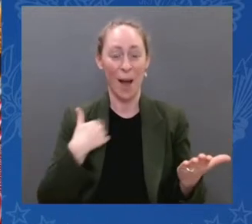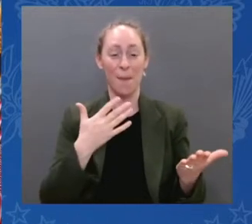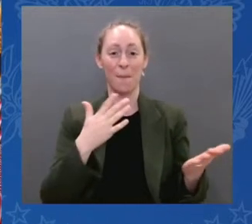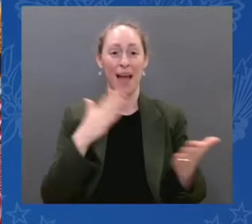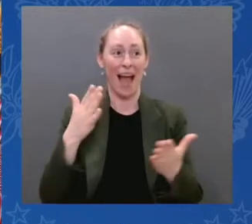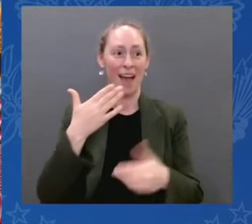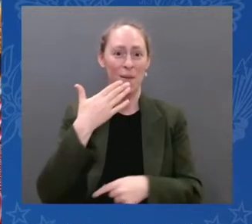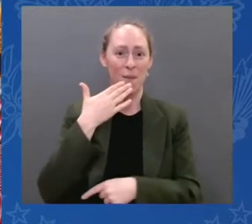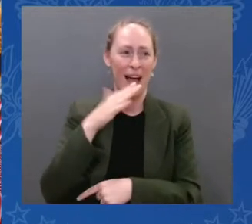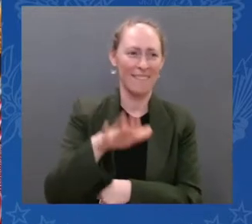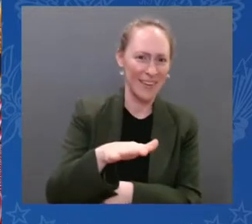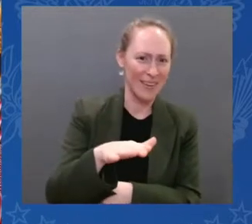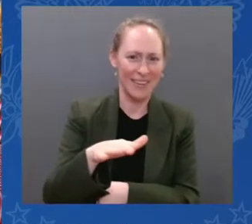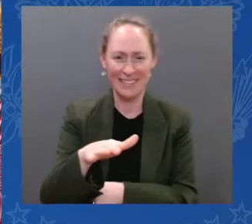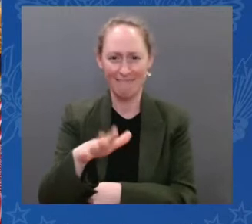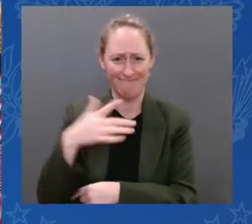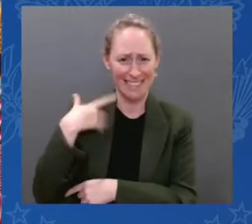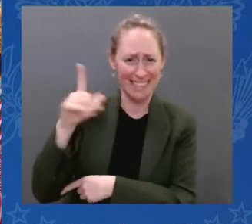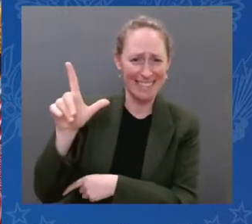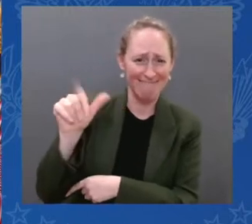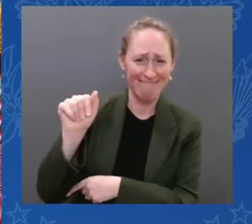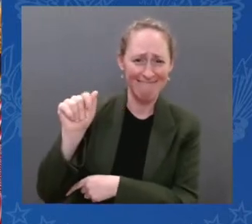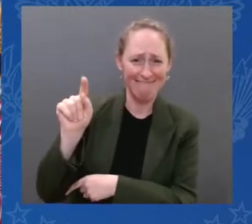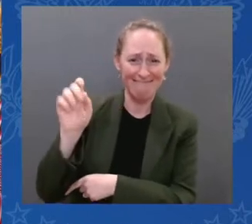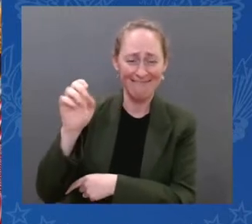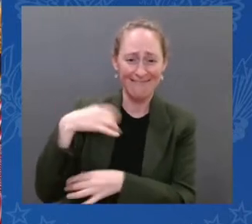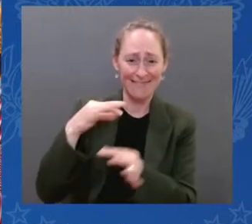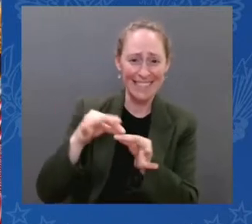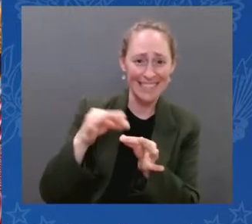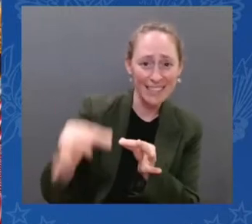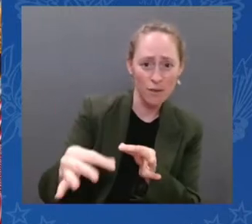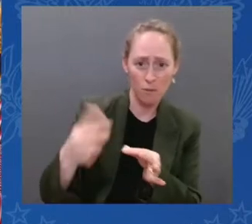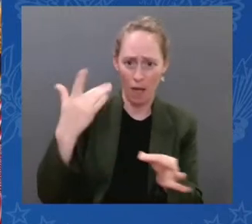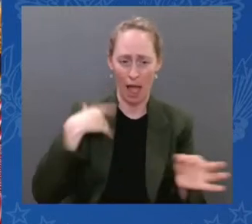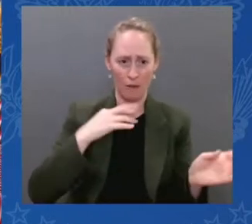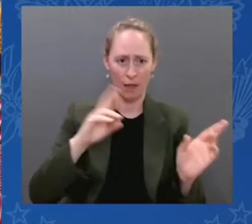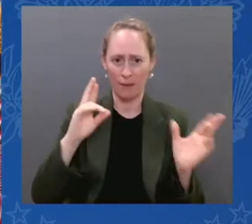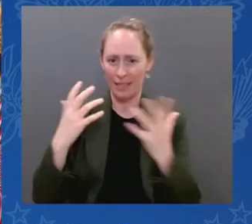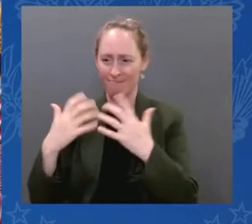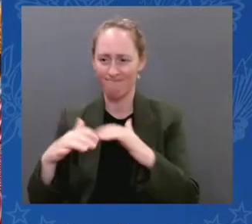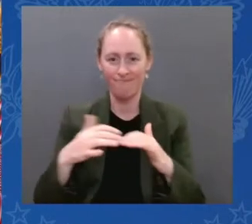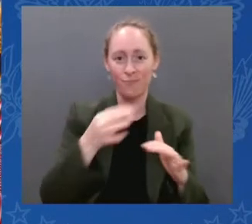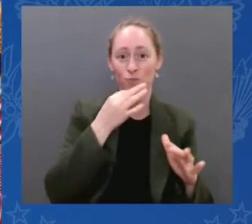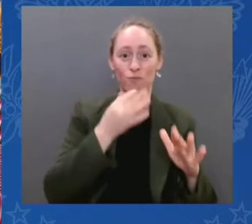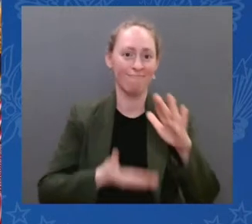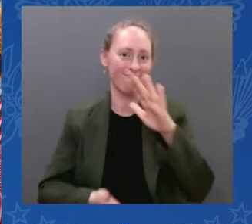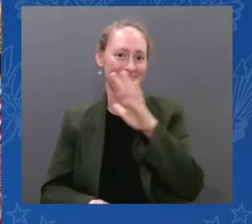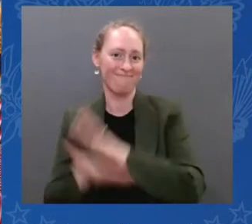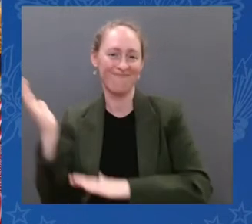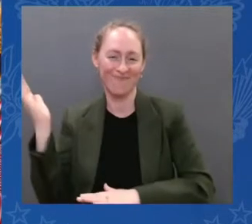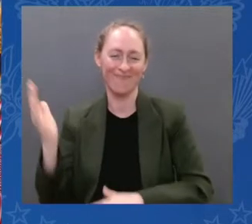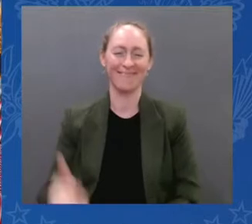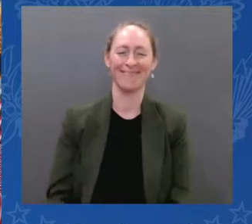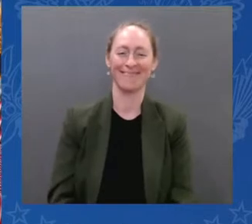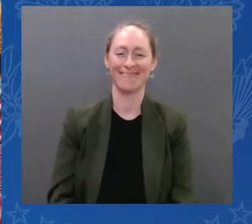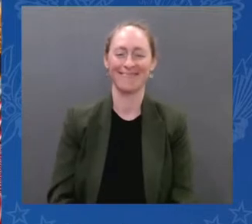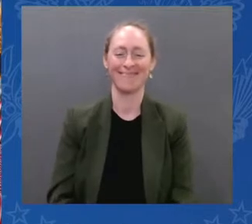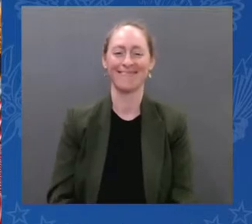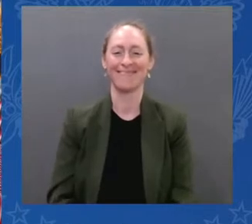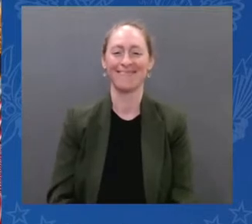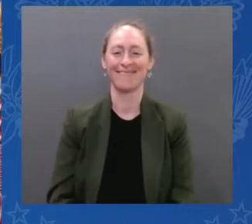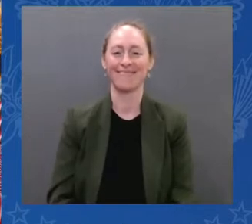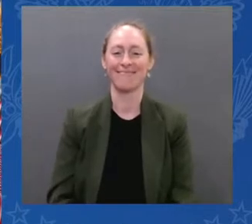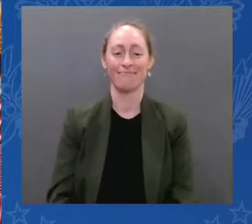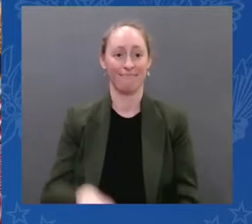a trip to the Middle East. But today is a historic day. And thank you, Vice President Harris, Chair of the National Space